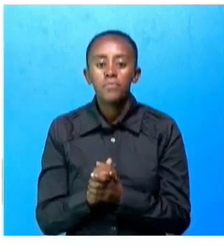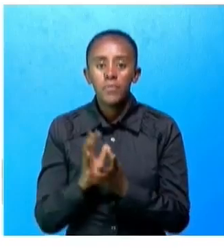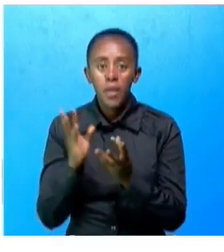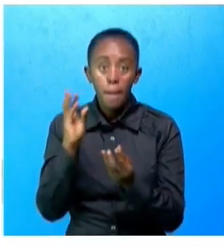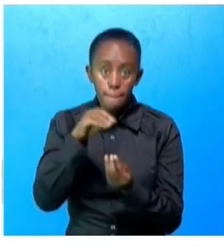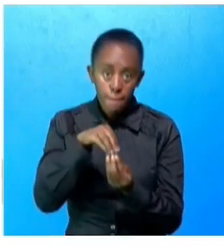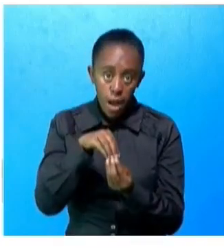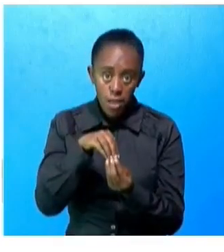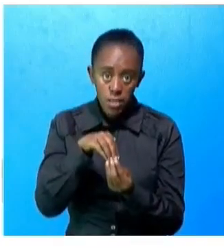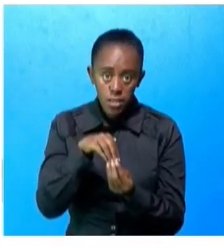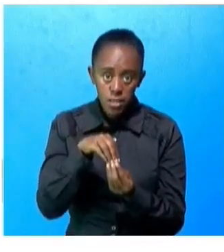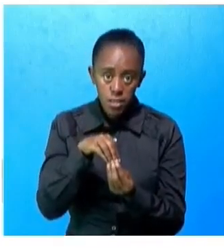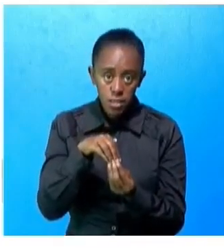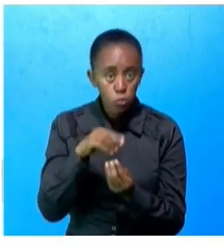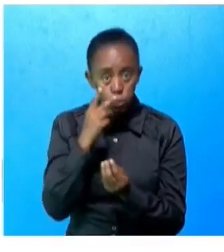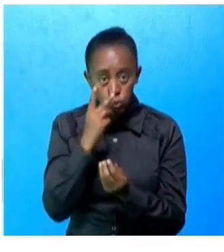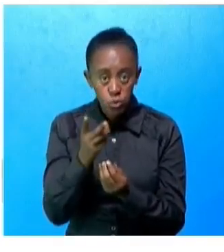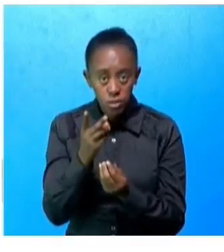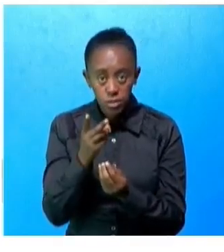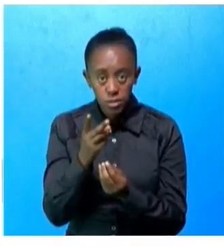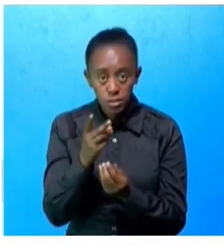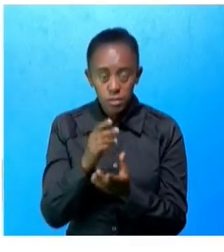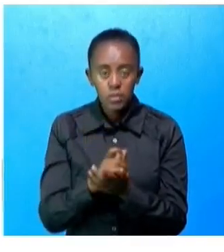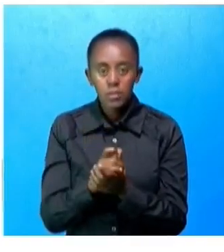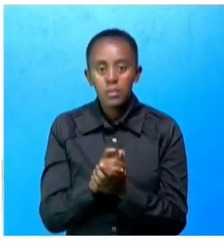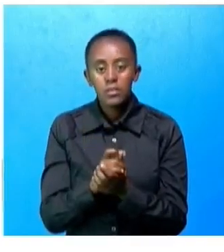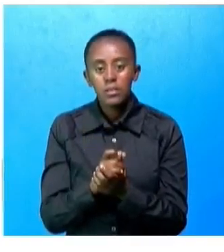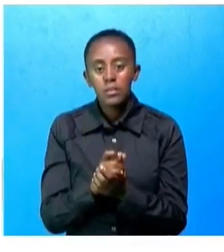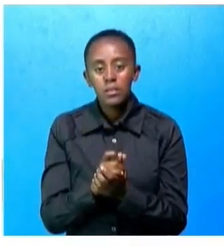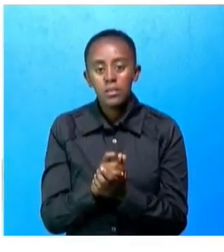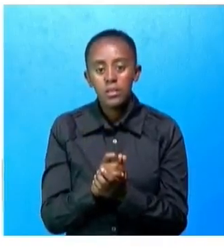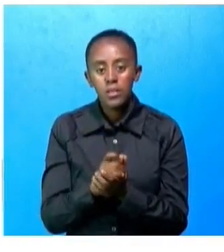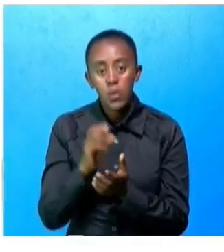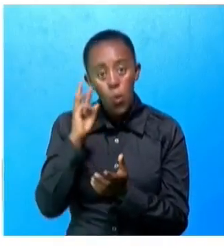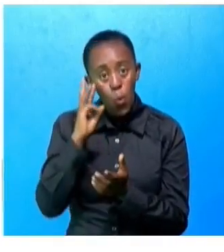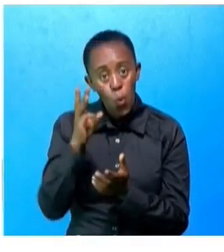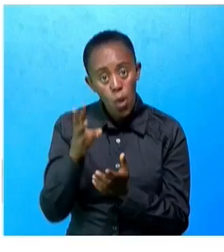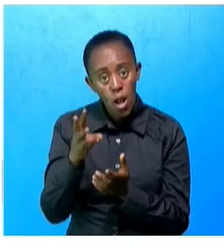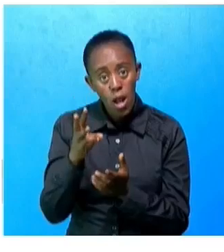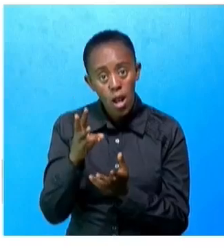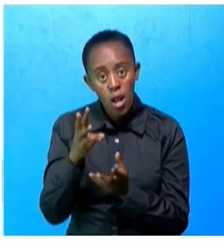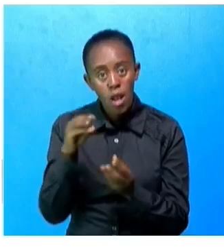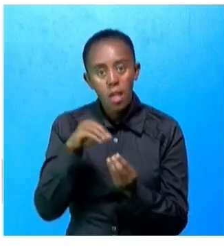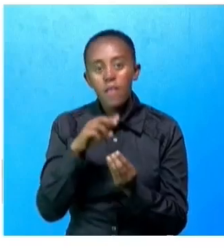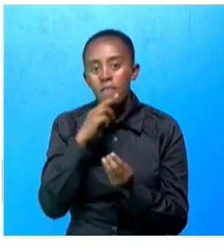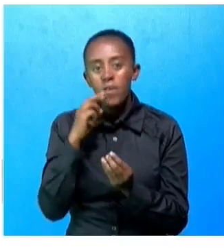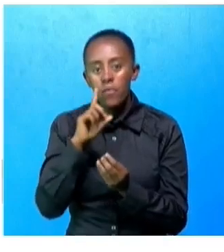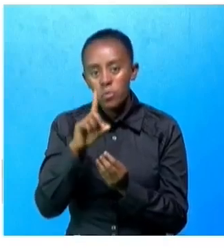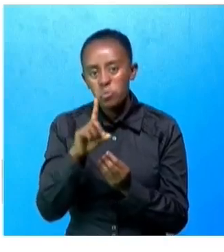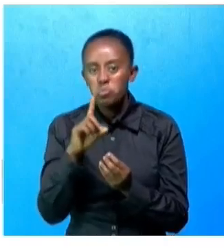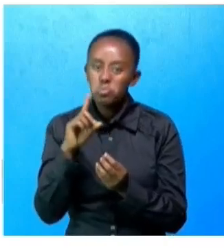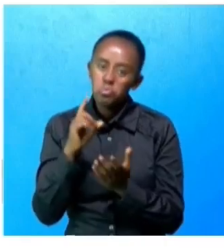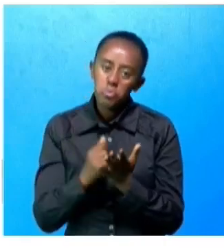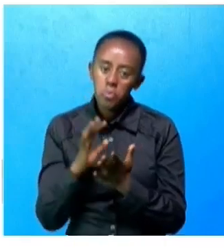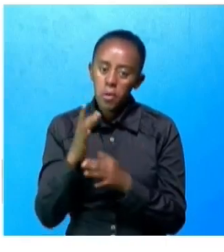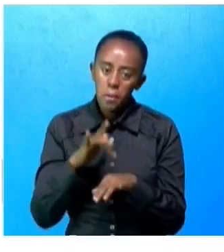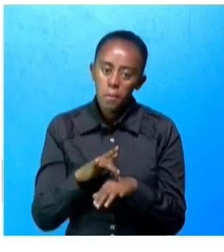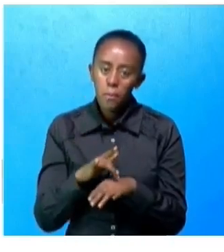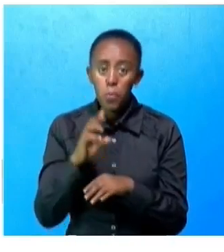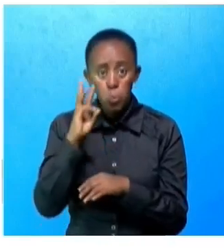plus, you see, will plus, that is verb 1. It's maybe not only